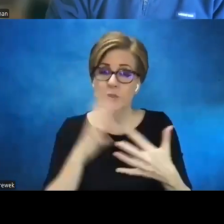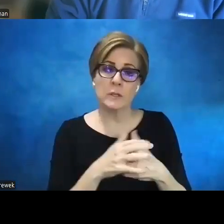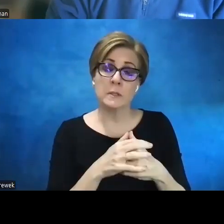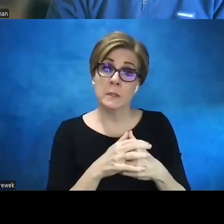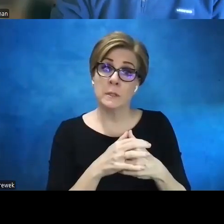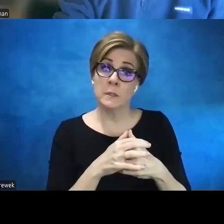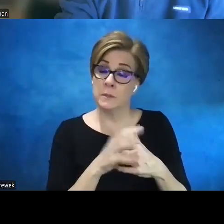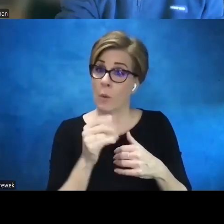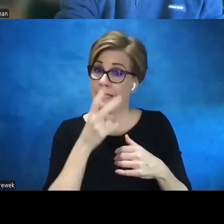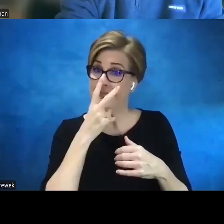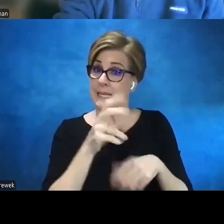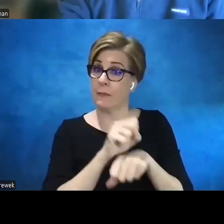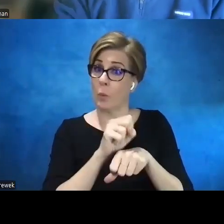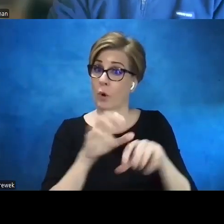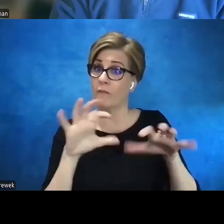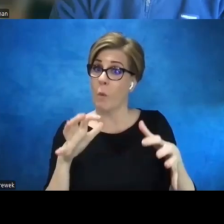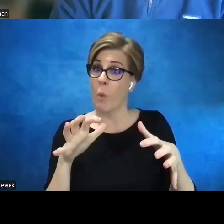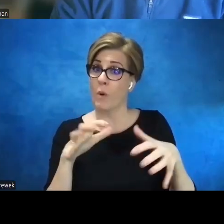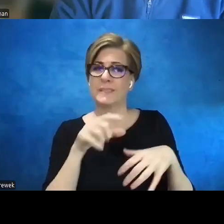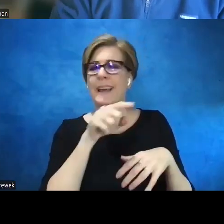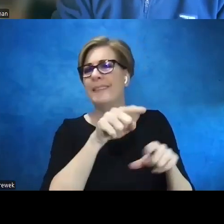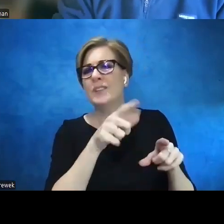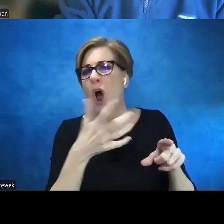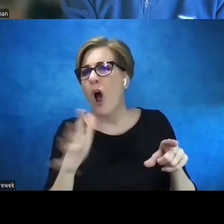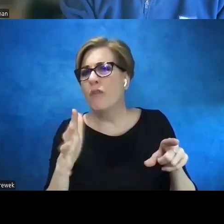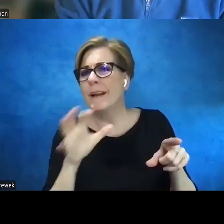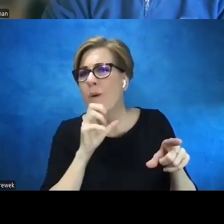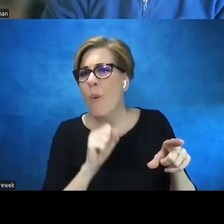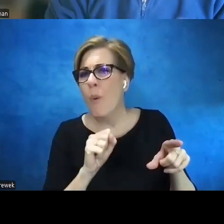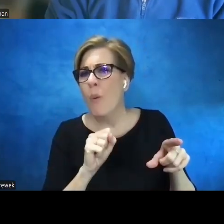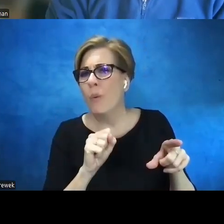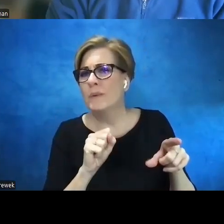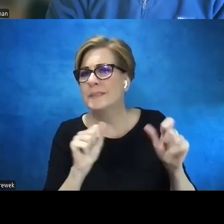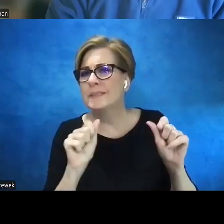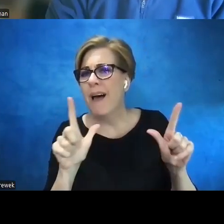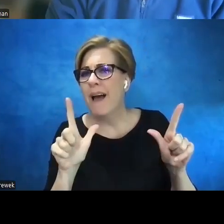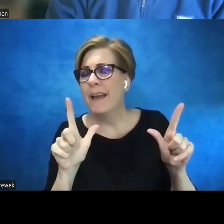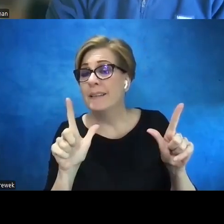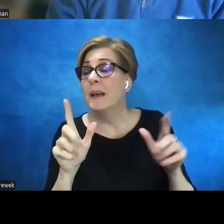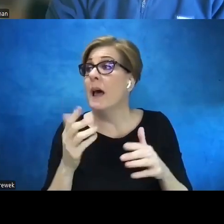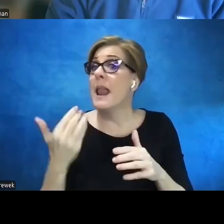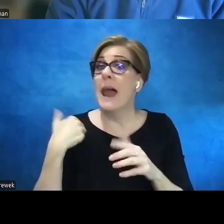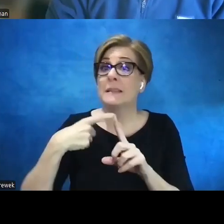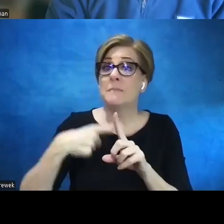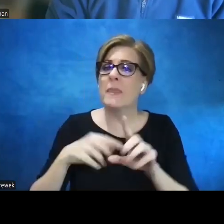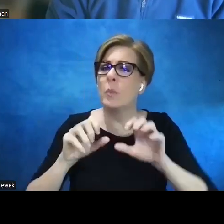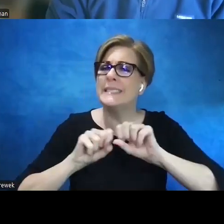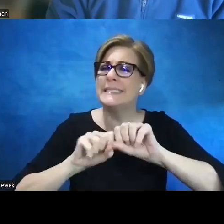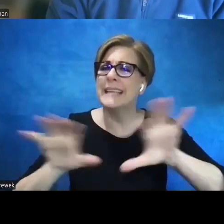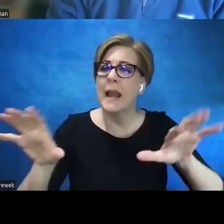the workforce, and this slide is already out of date because we sent out last month a draft report for states to